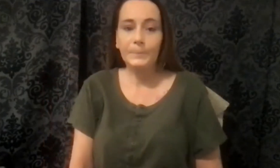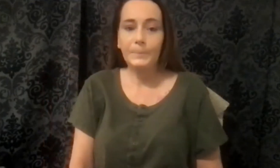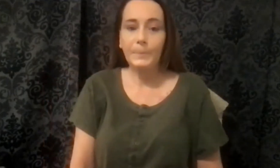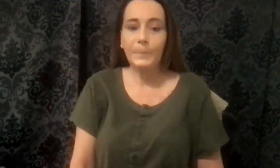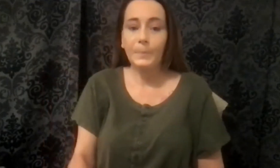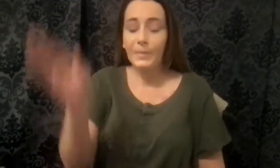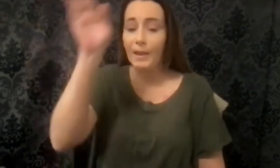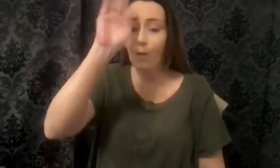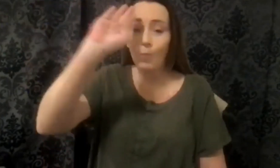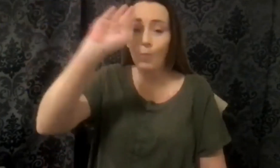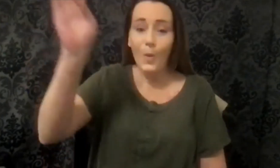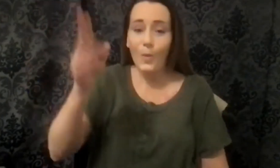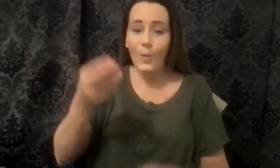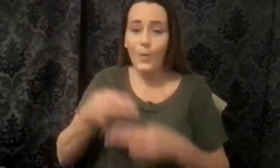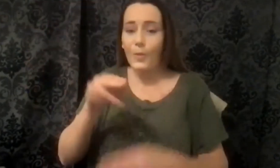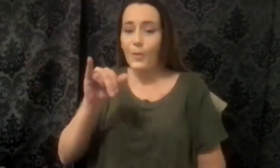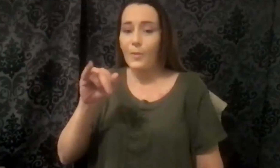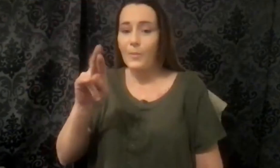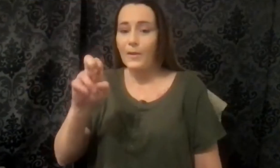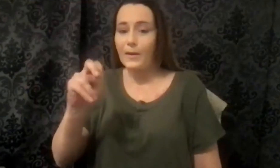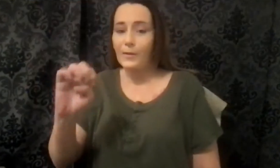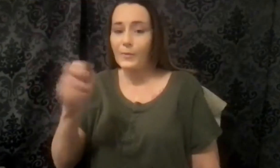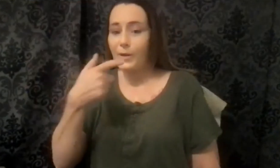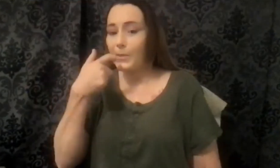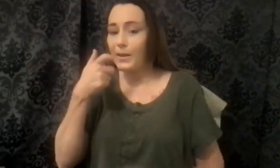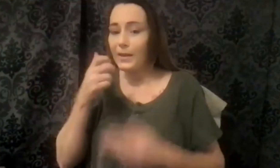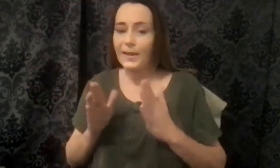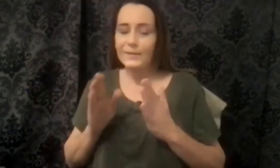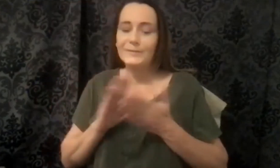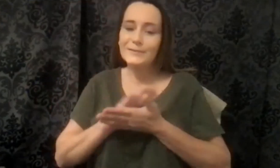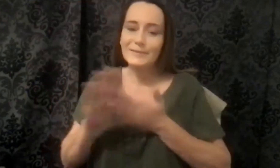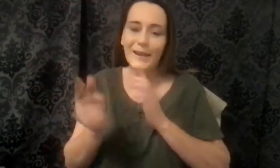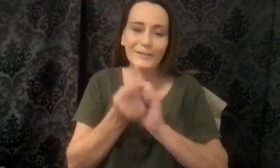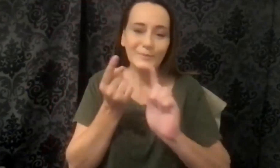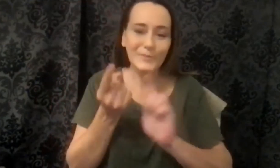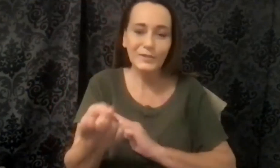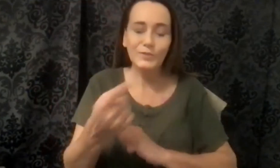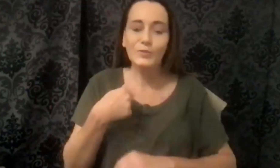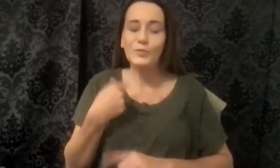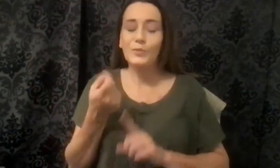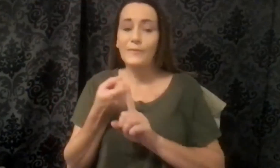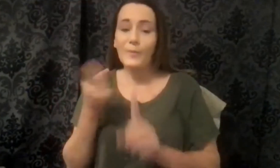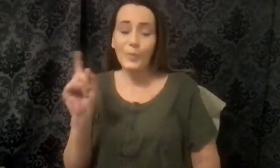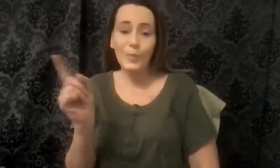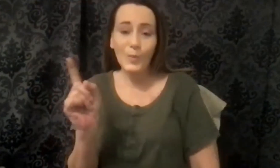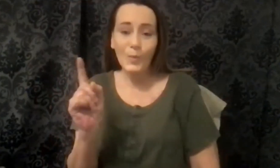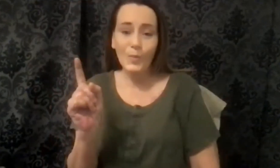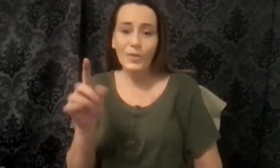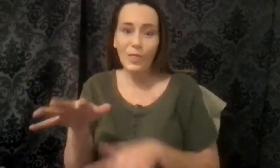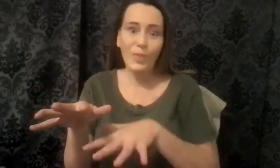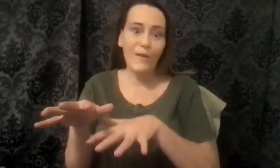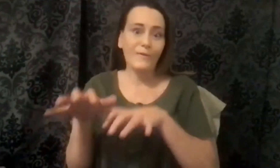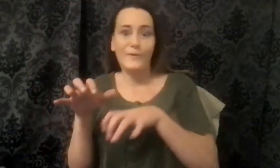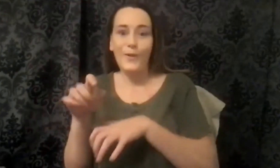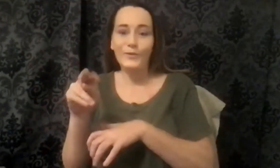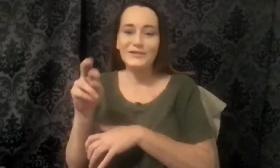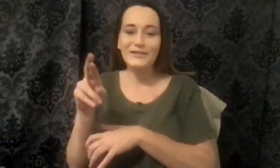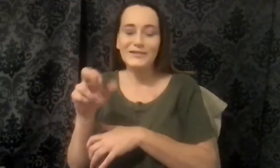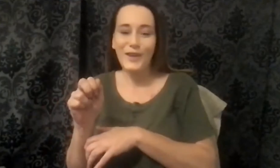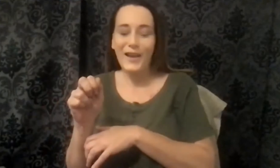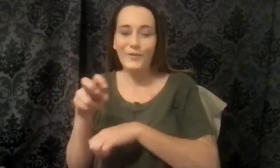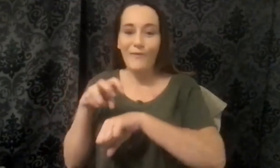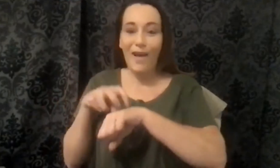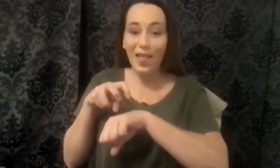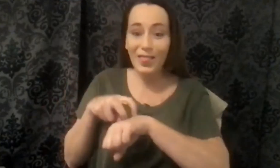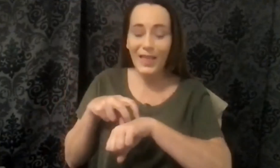Hello, hi, I'm Irene. I'm an addict. Very nice to meet you. I'm coming from the frozen tundra of Ireland. I wish I was